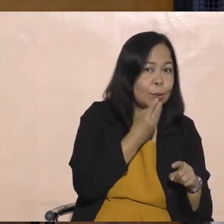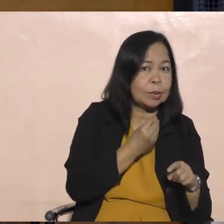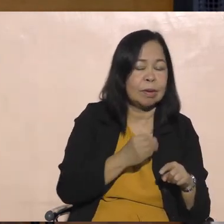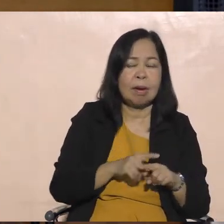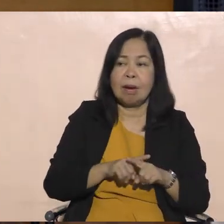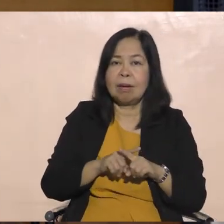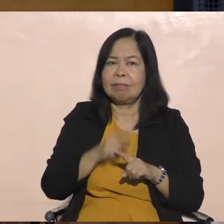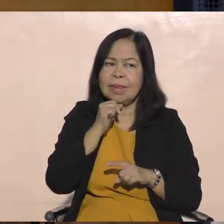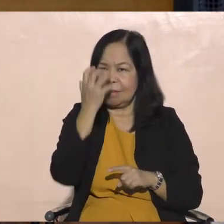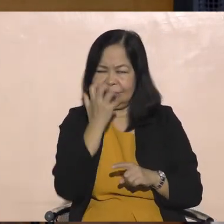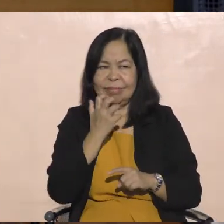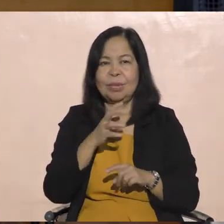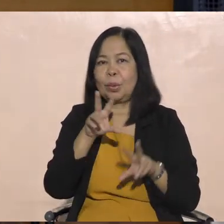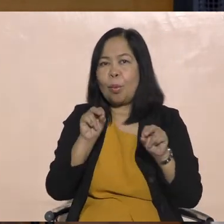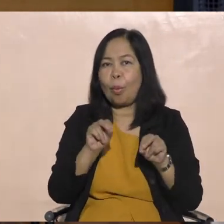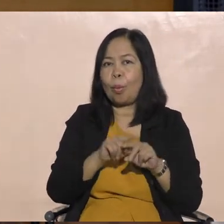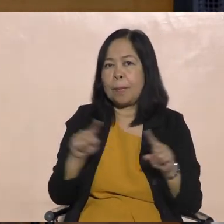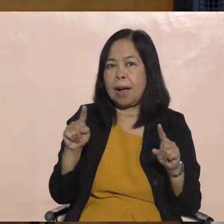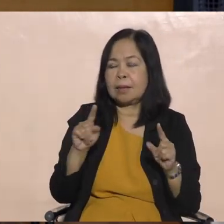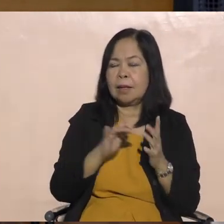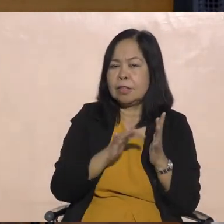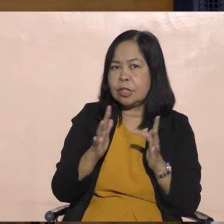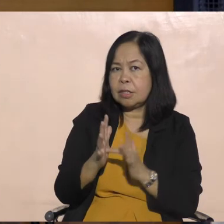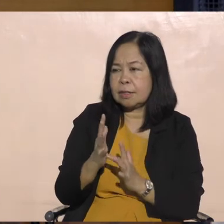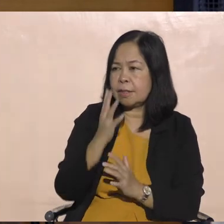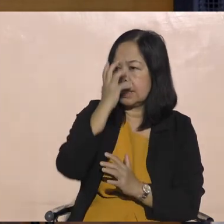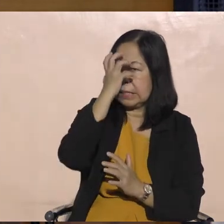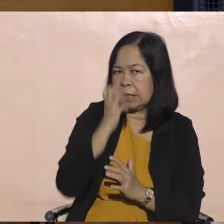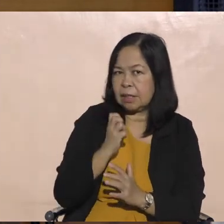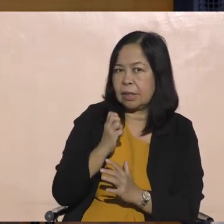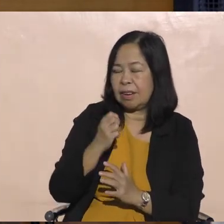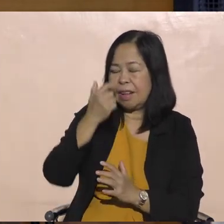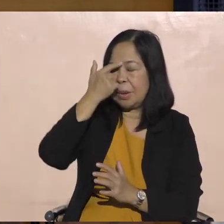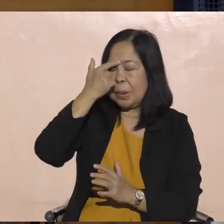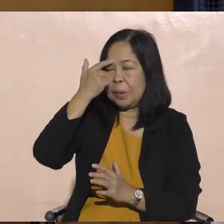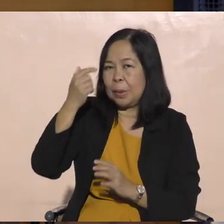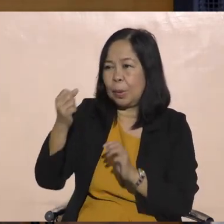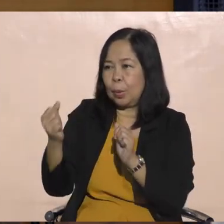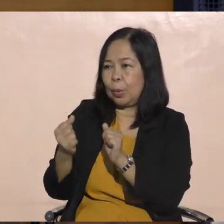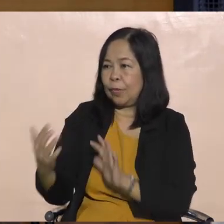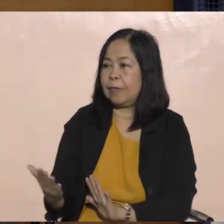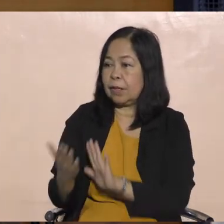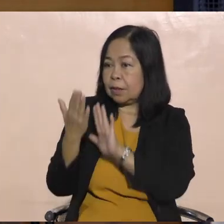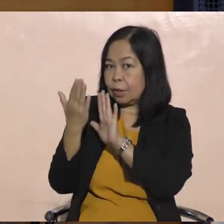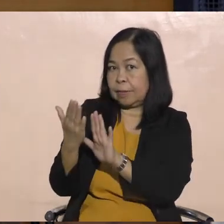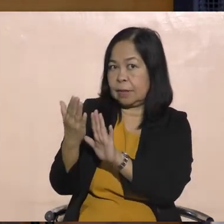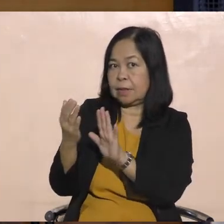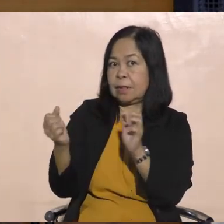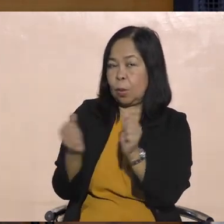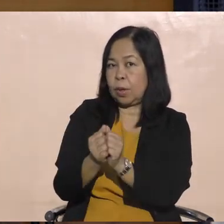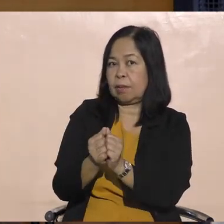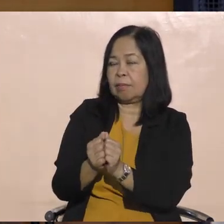I believe he was angry because he found himself face to face with the manifestation